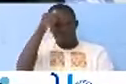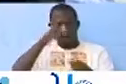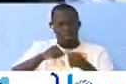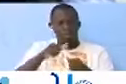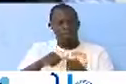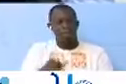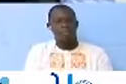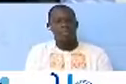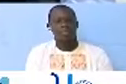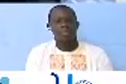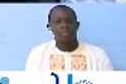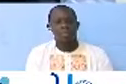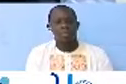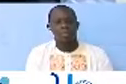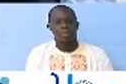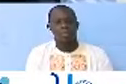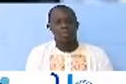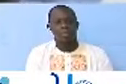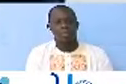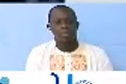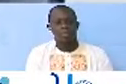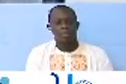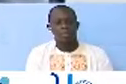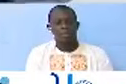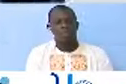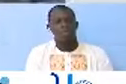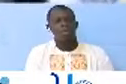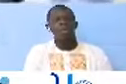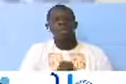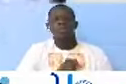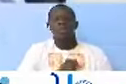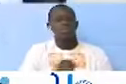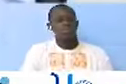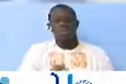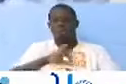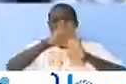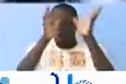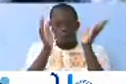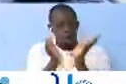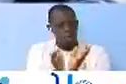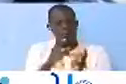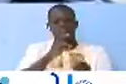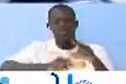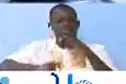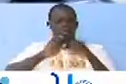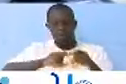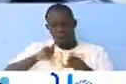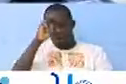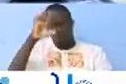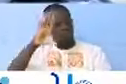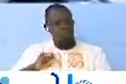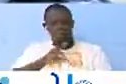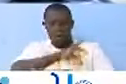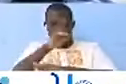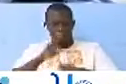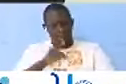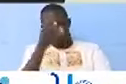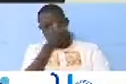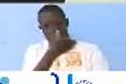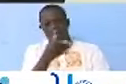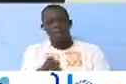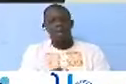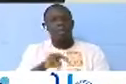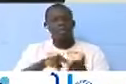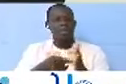koldo ha amini al karebe abe koldo Lamine did all his career at that place. And would that